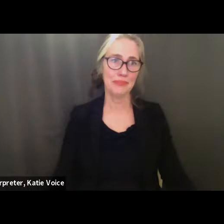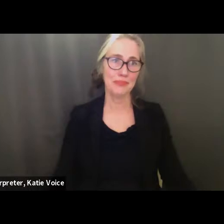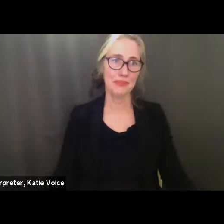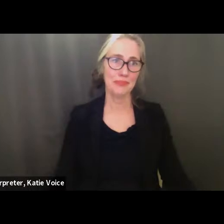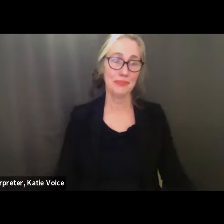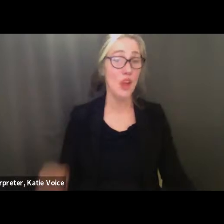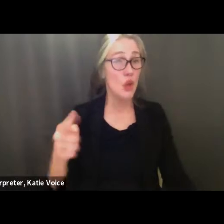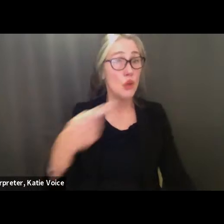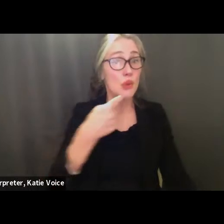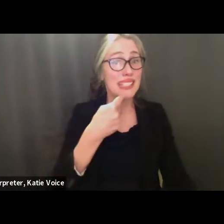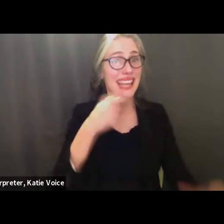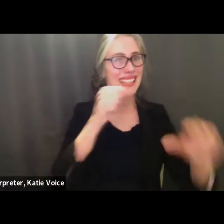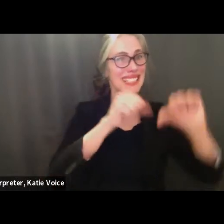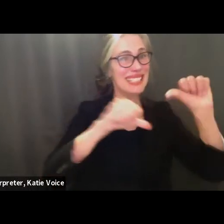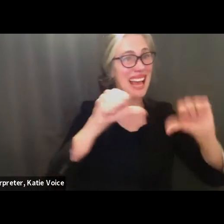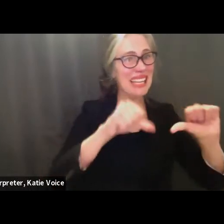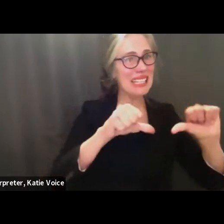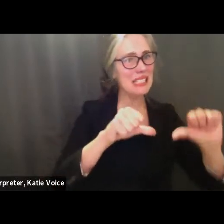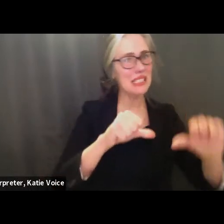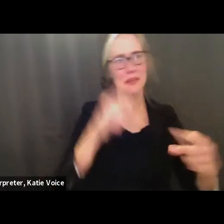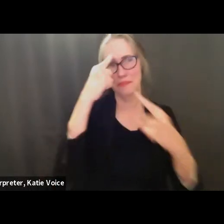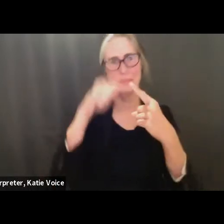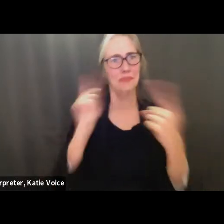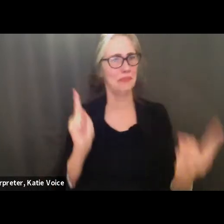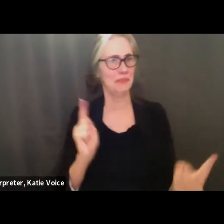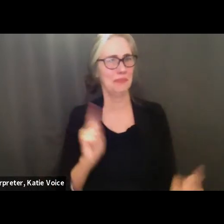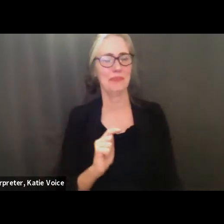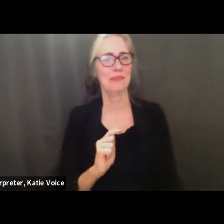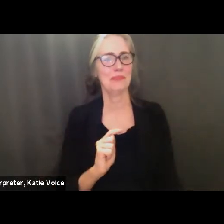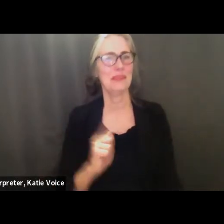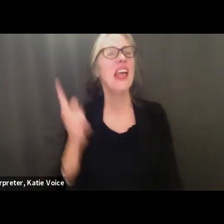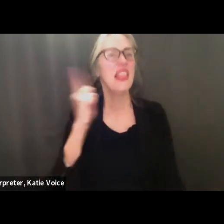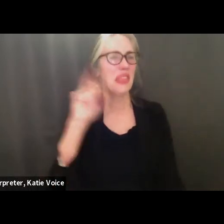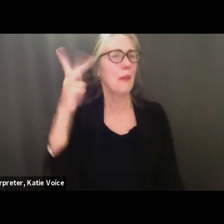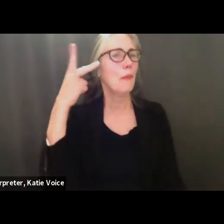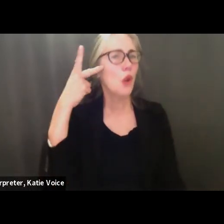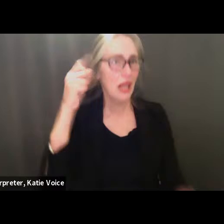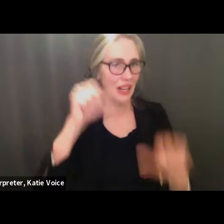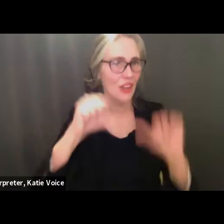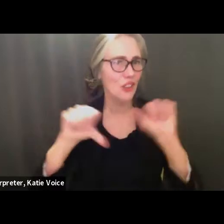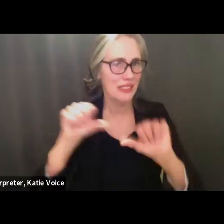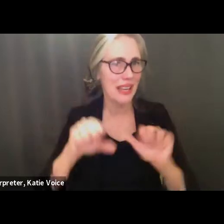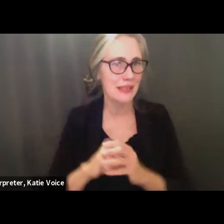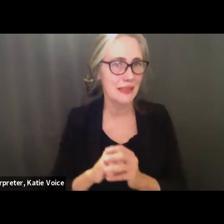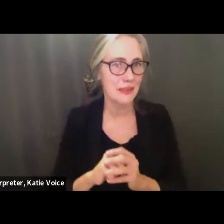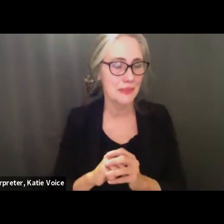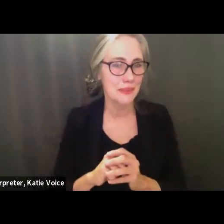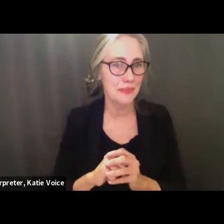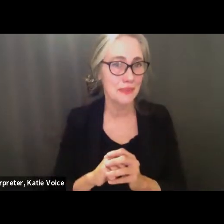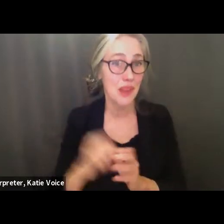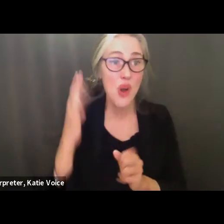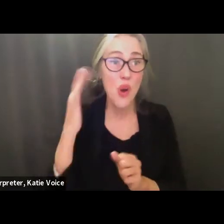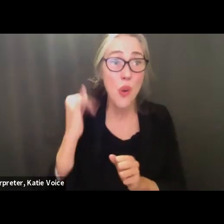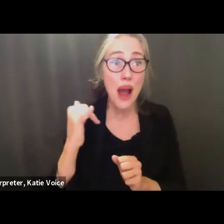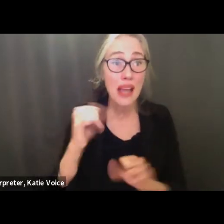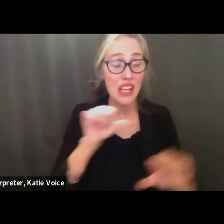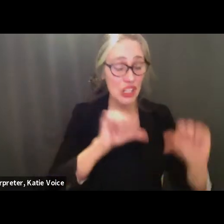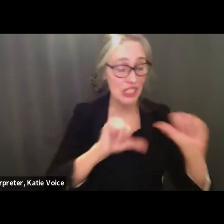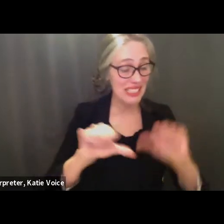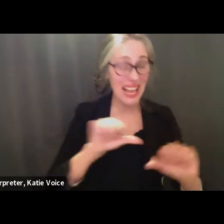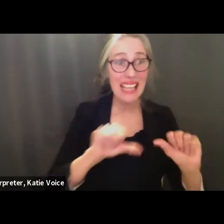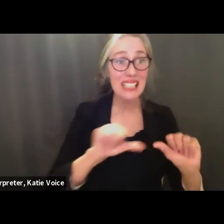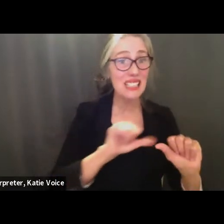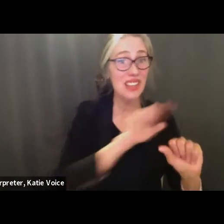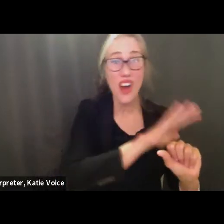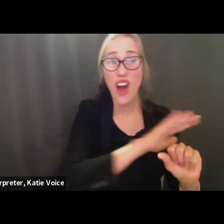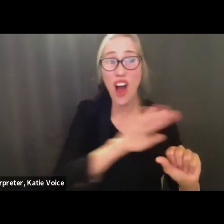because we're not seeing the actual science across the board. And that's what I